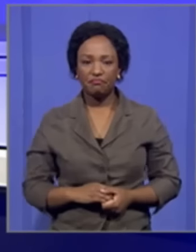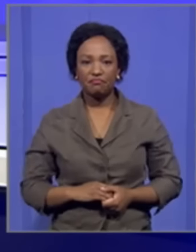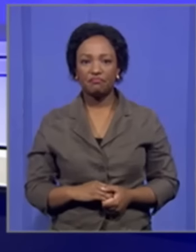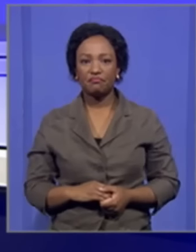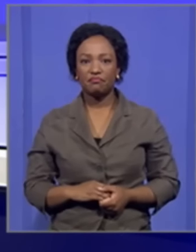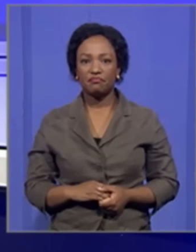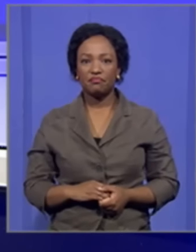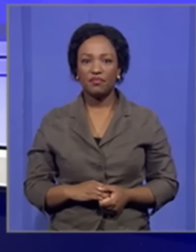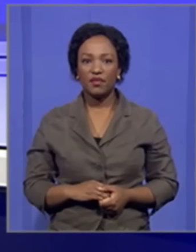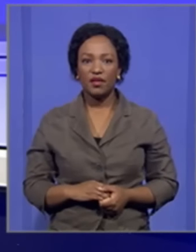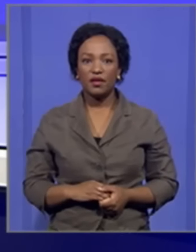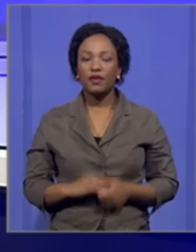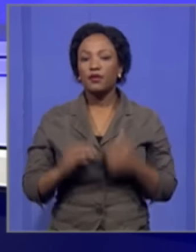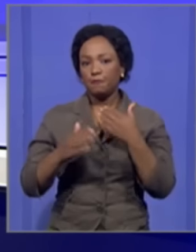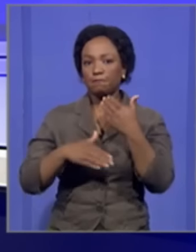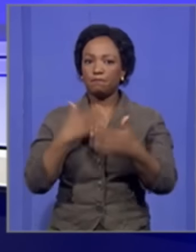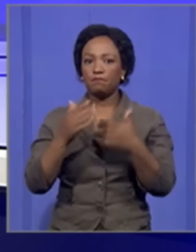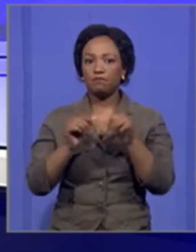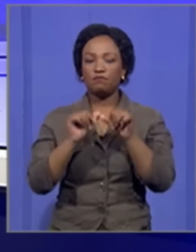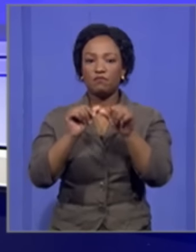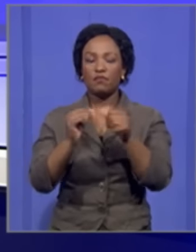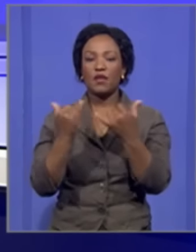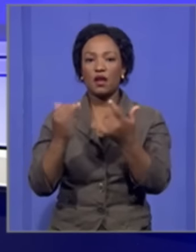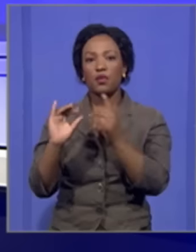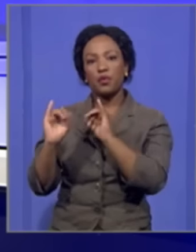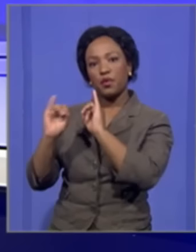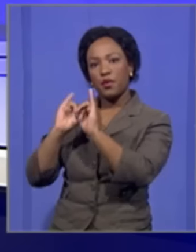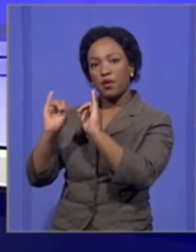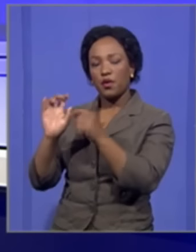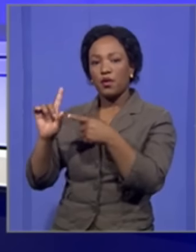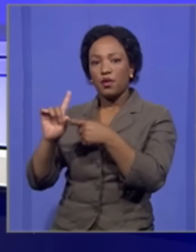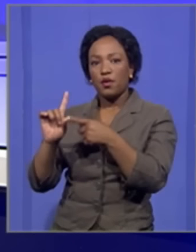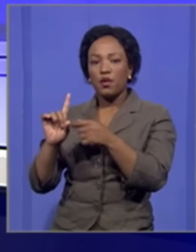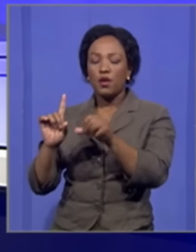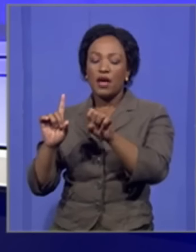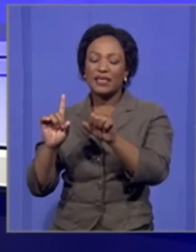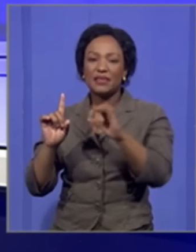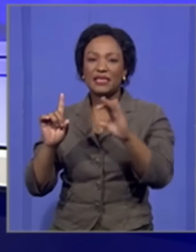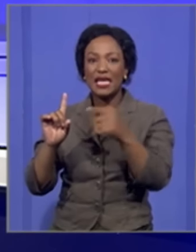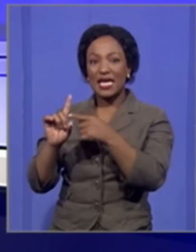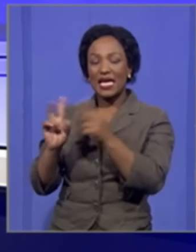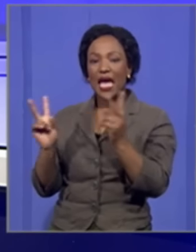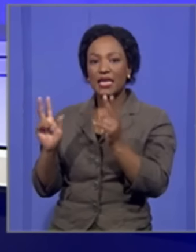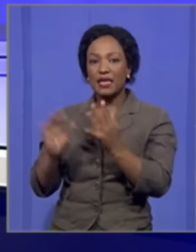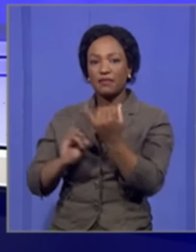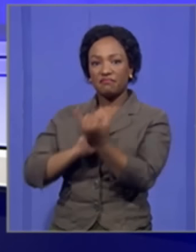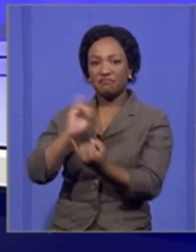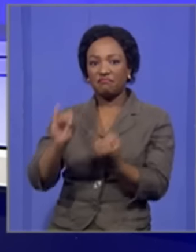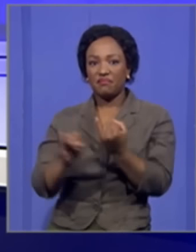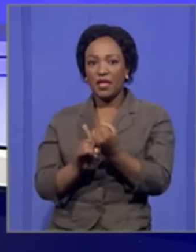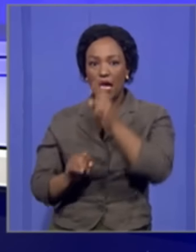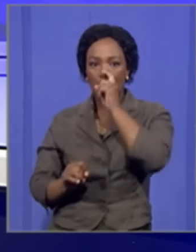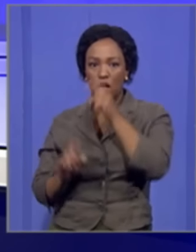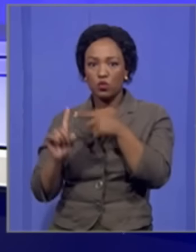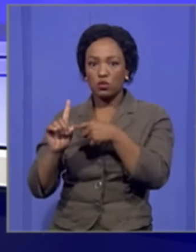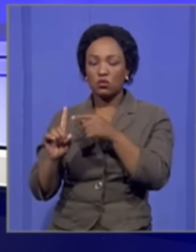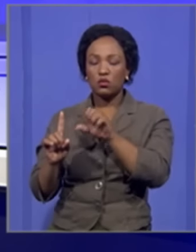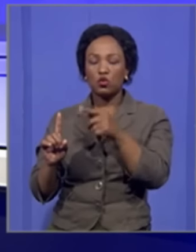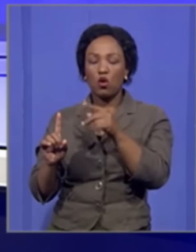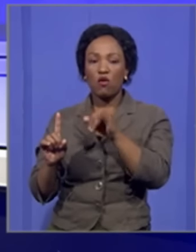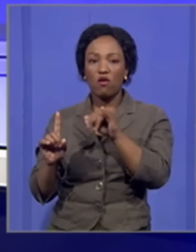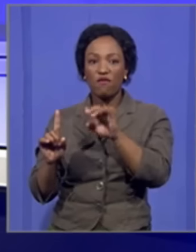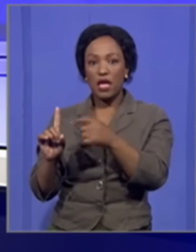Go tšwetša temana e pele re boledišana le morulaganyi wa ditaba tša boditšhabatšhaba ka go SABC ke mme Sophie Mokoena. Ao Sophie re a le amogela go ditaba tša rena tša